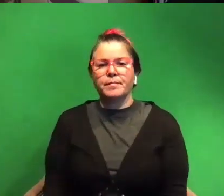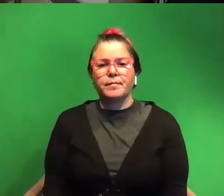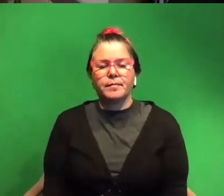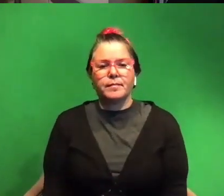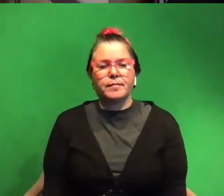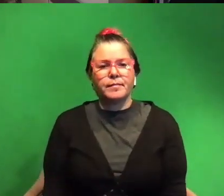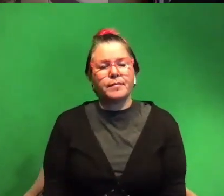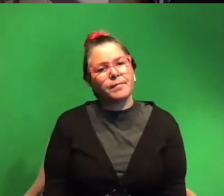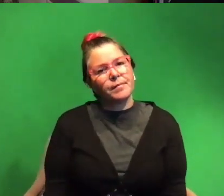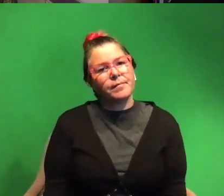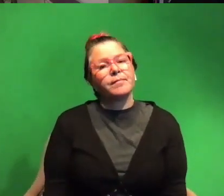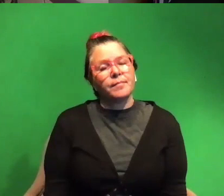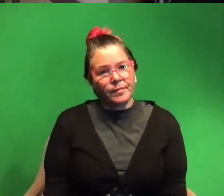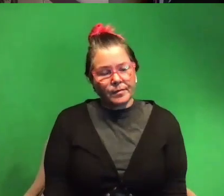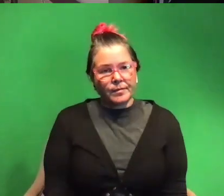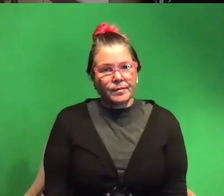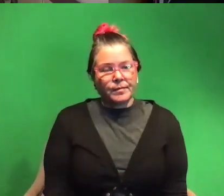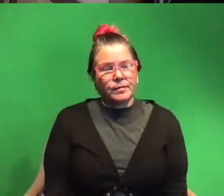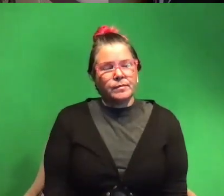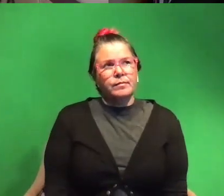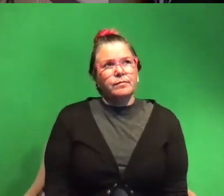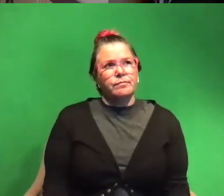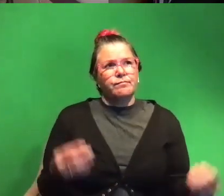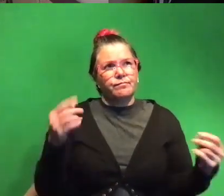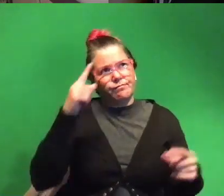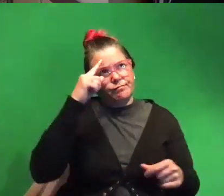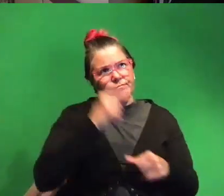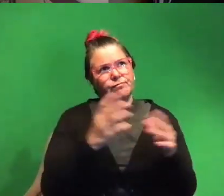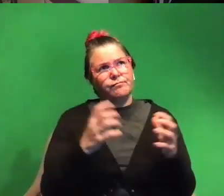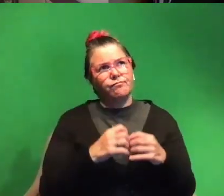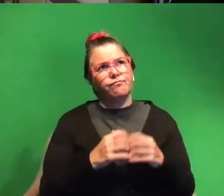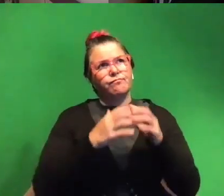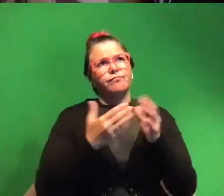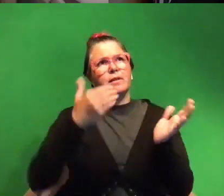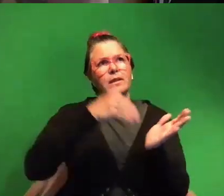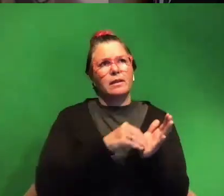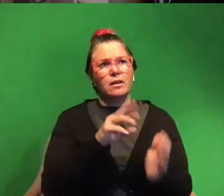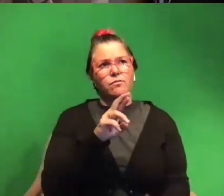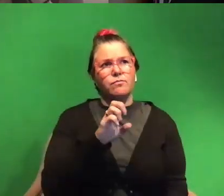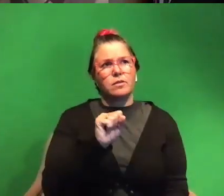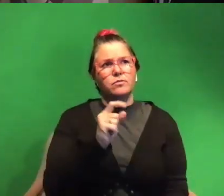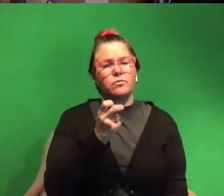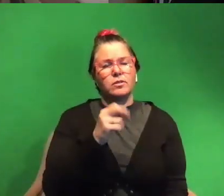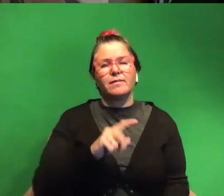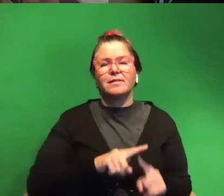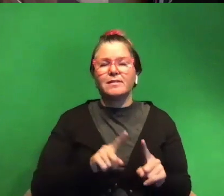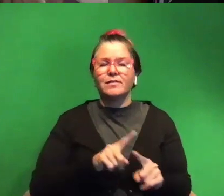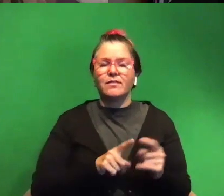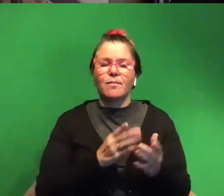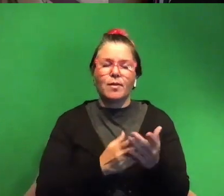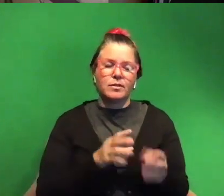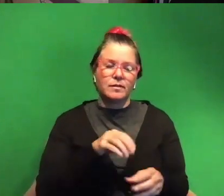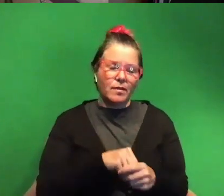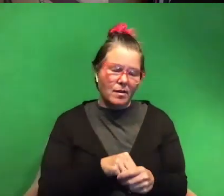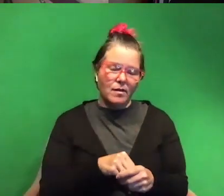those two. Sure. When you're thinking about restoration, there are a lot of different components that you have to put into